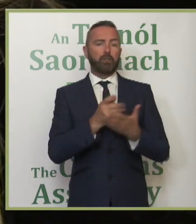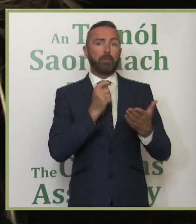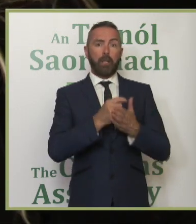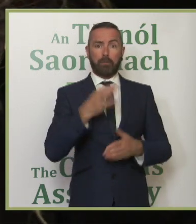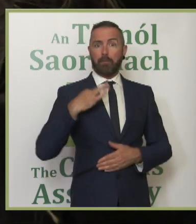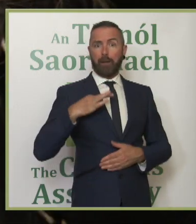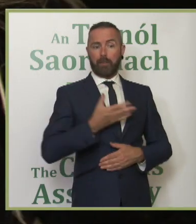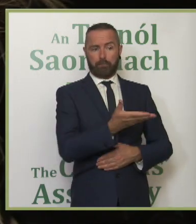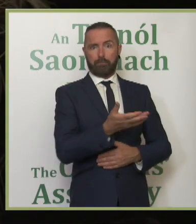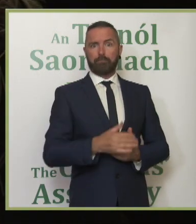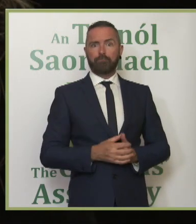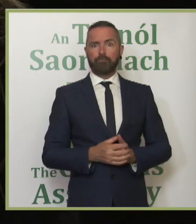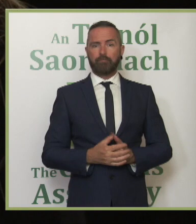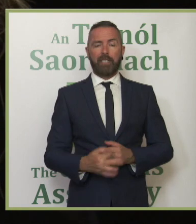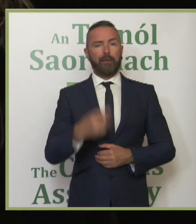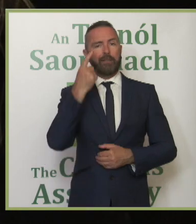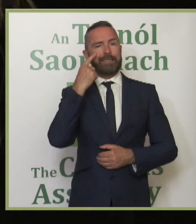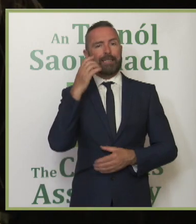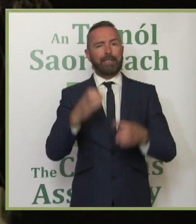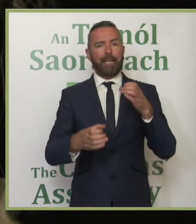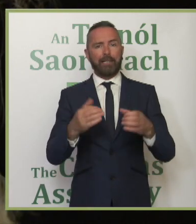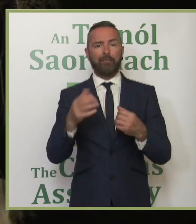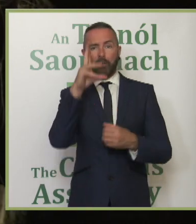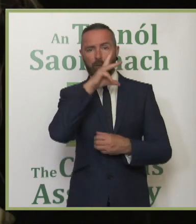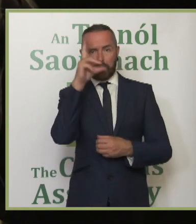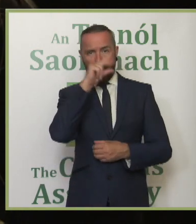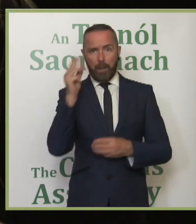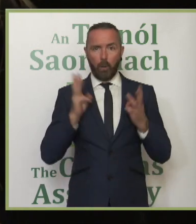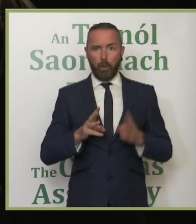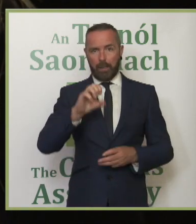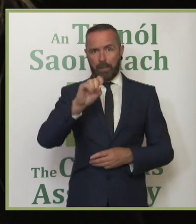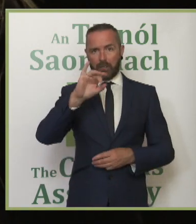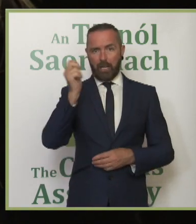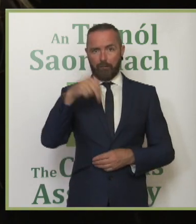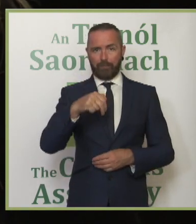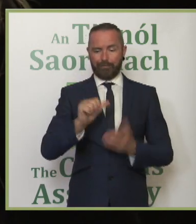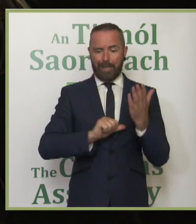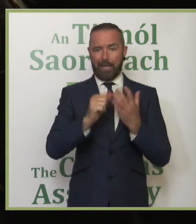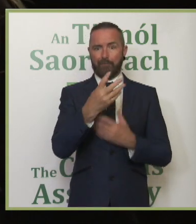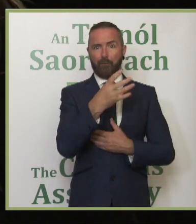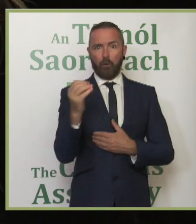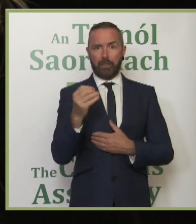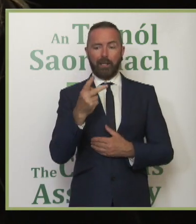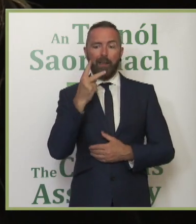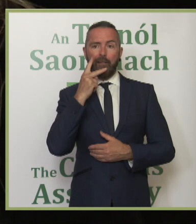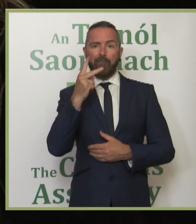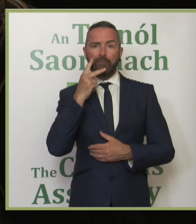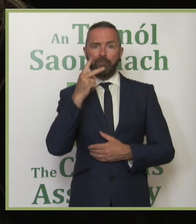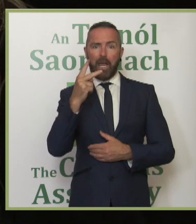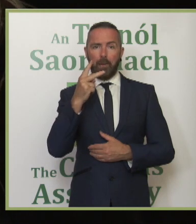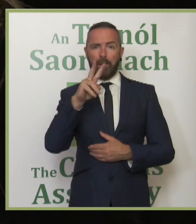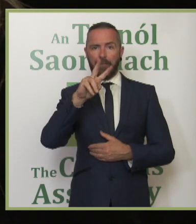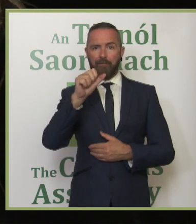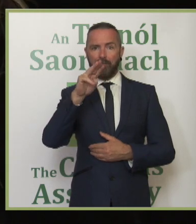be beneficial. So if we look at the case of Sharon is age 40, she vapes cannabis before bed because